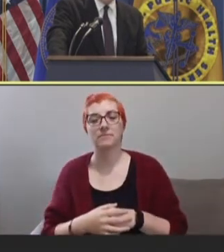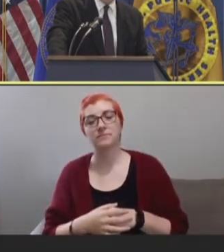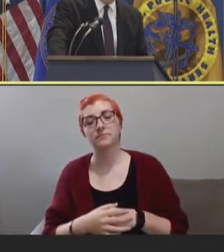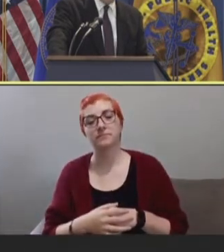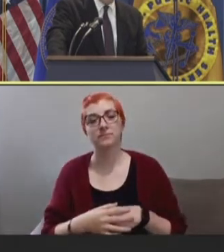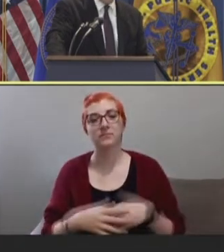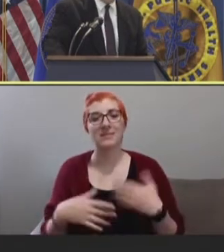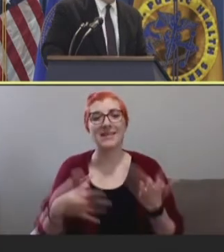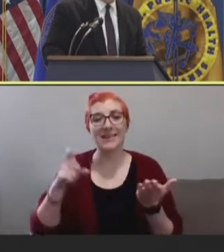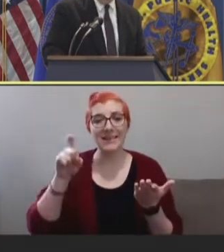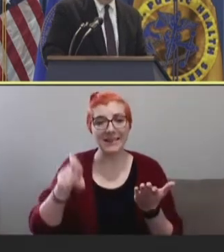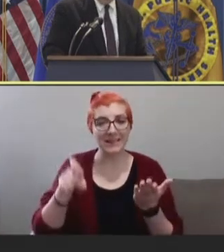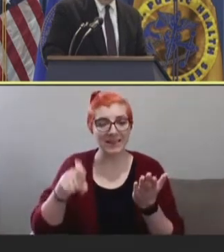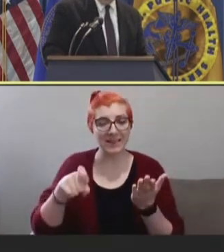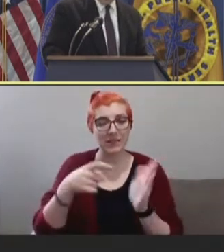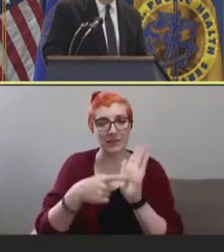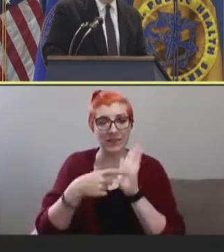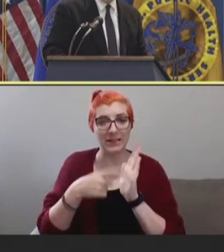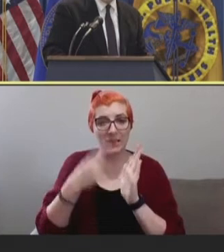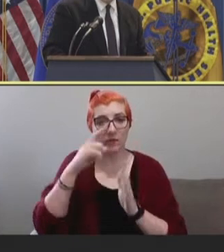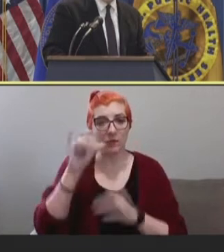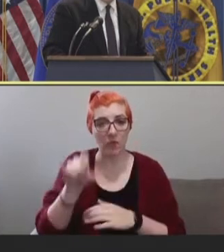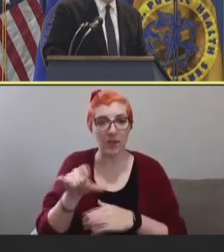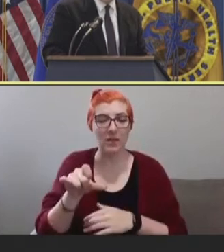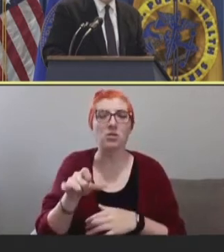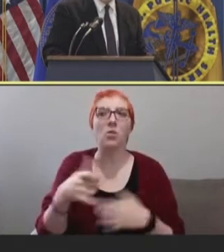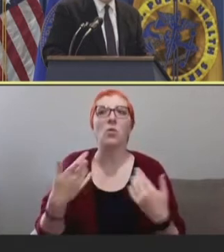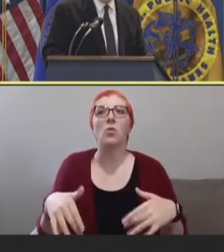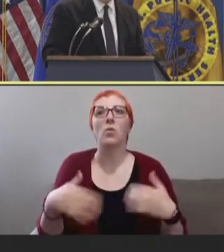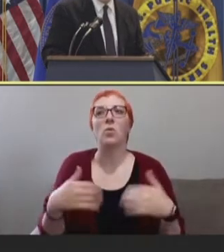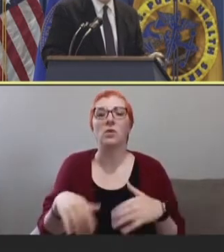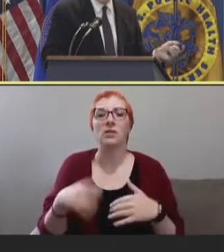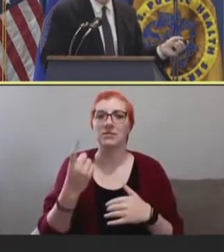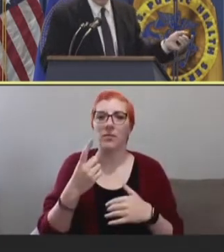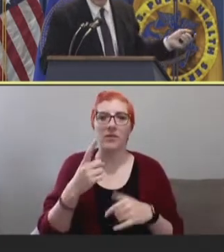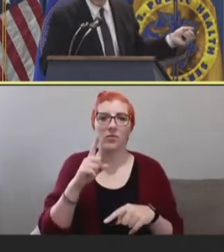need for this is something that probably can't be